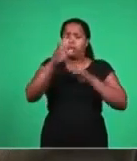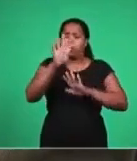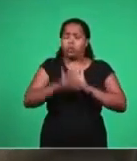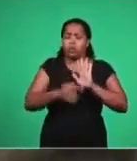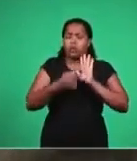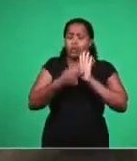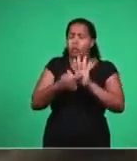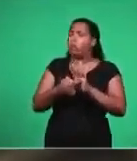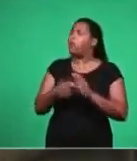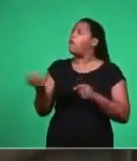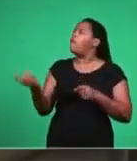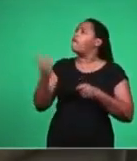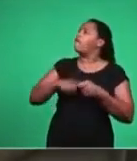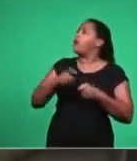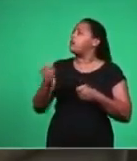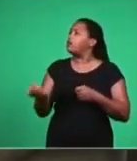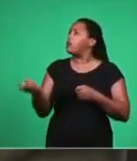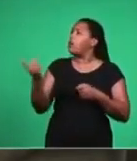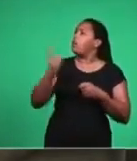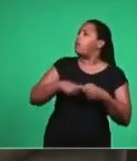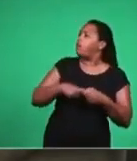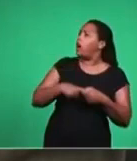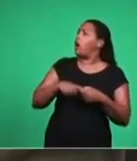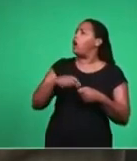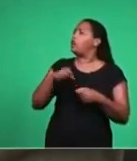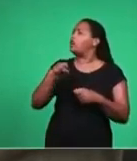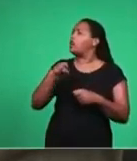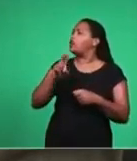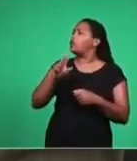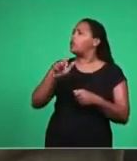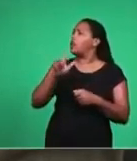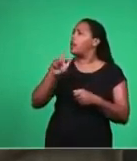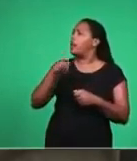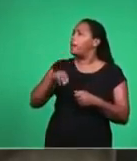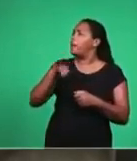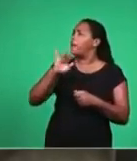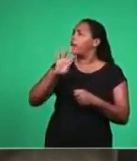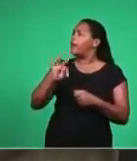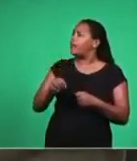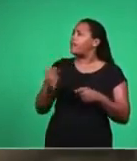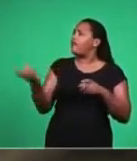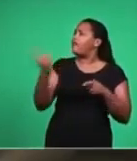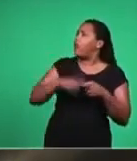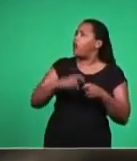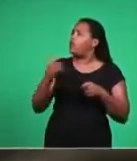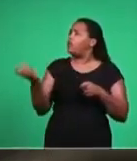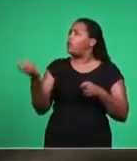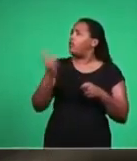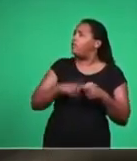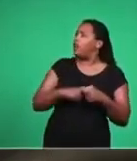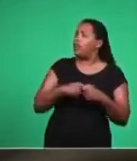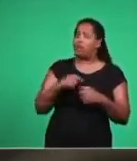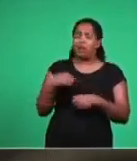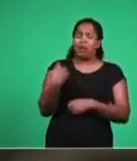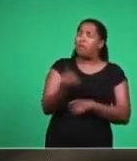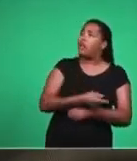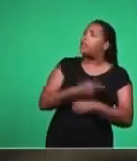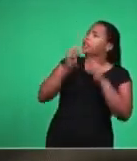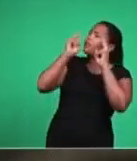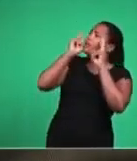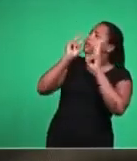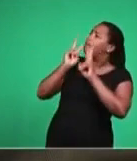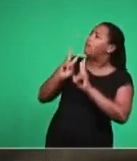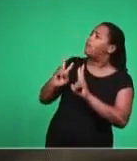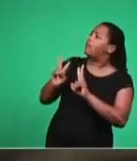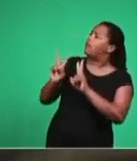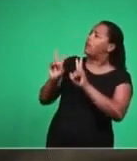back. Return, O Shulamite, return. And then again it says, return, that we